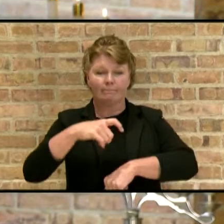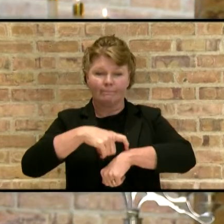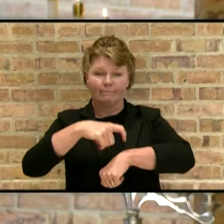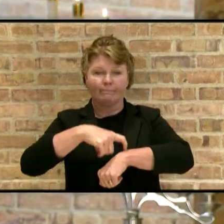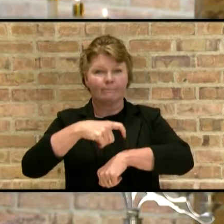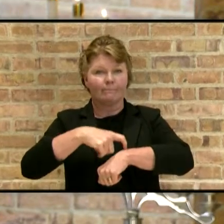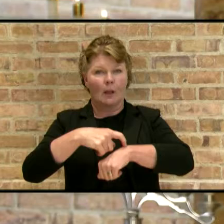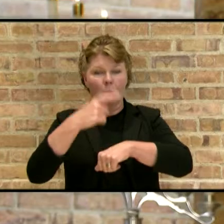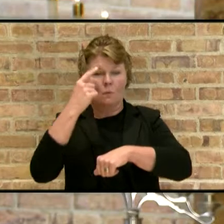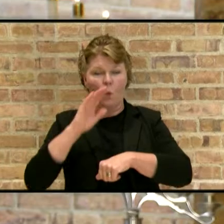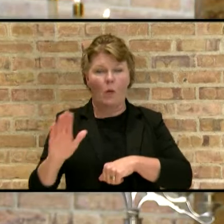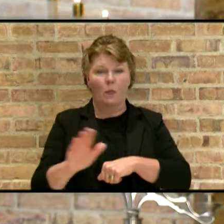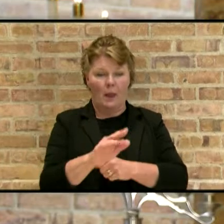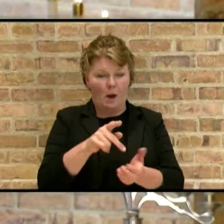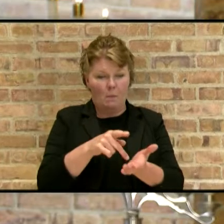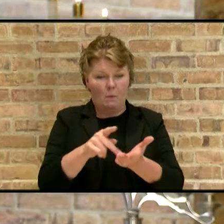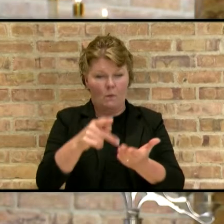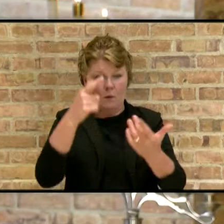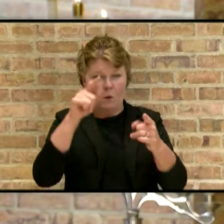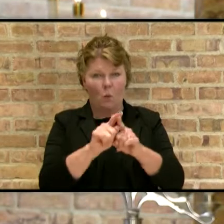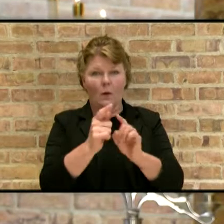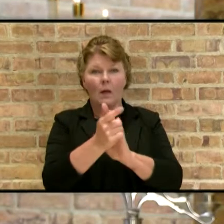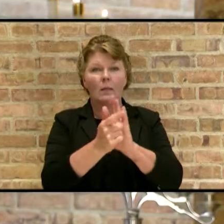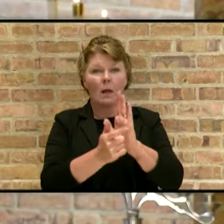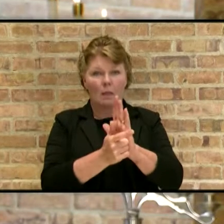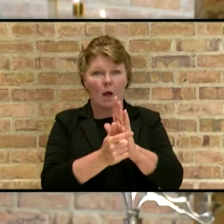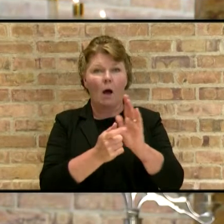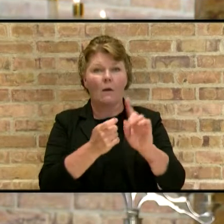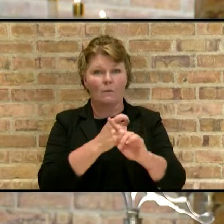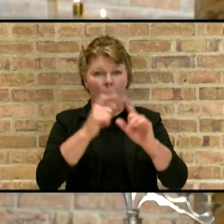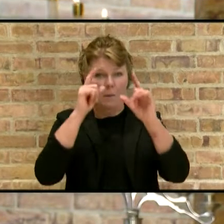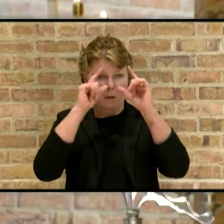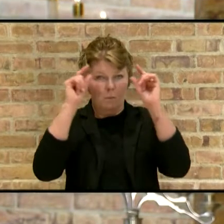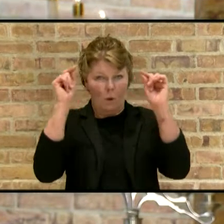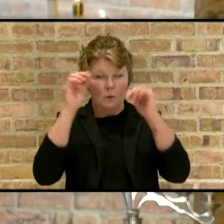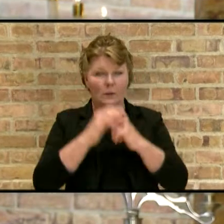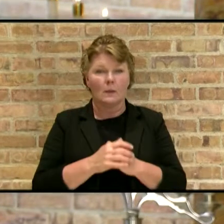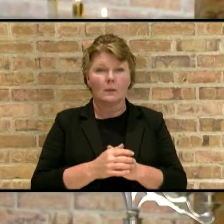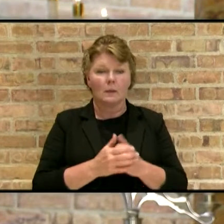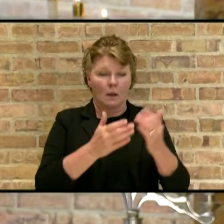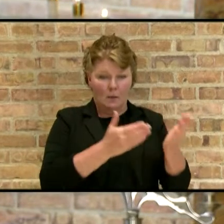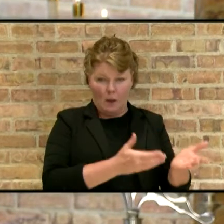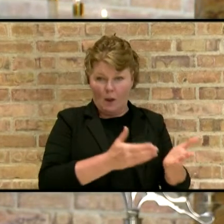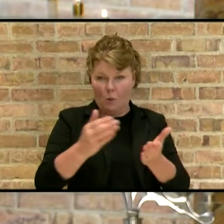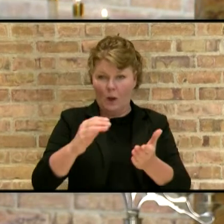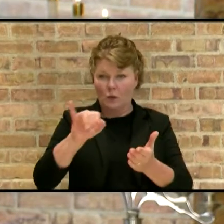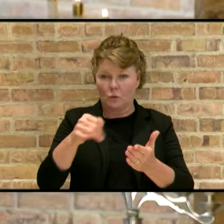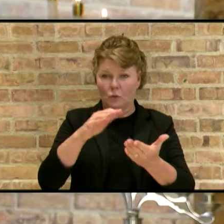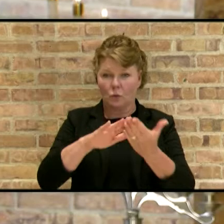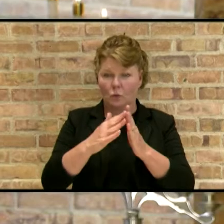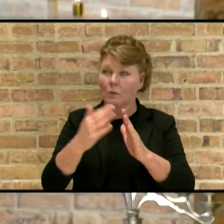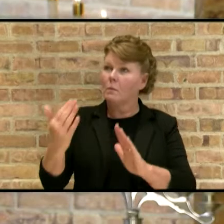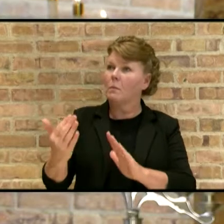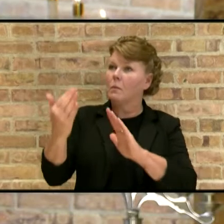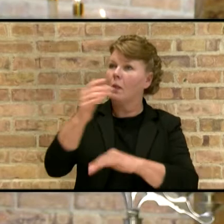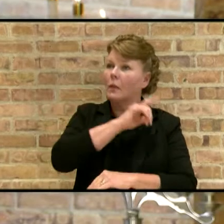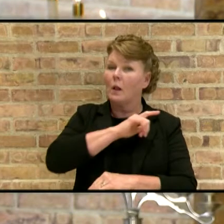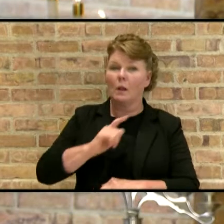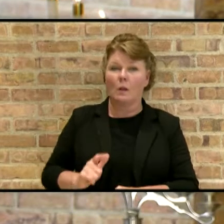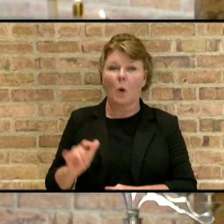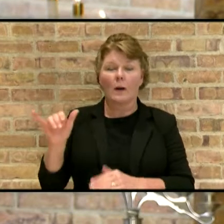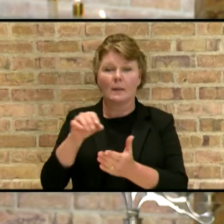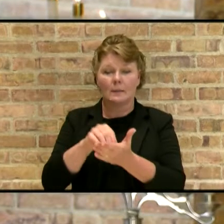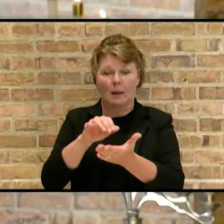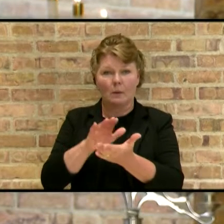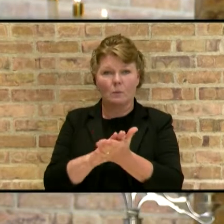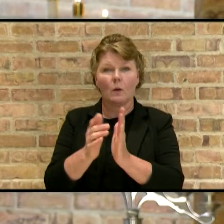their purification according to the law of Moses, they brought him up to Jerusalem to present him to the Lord, as it is written